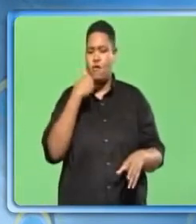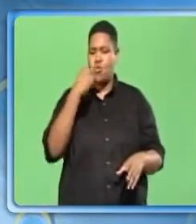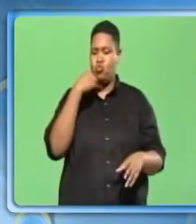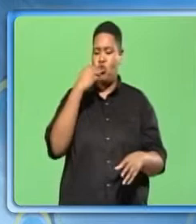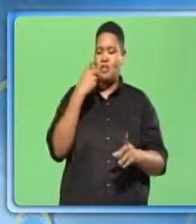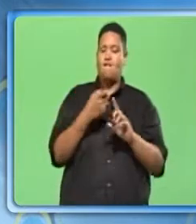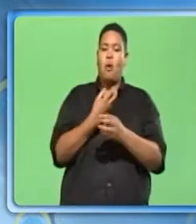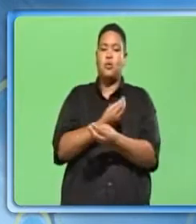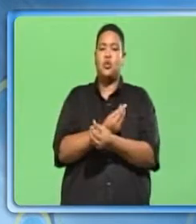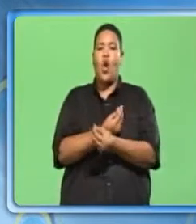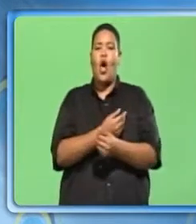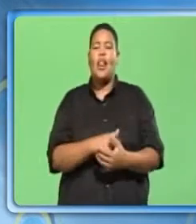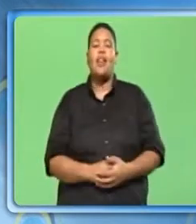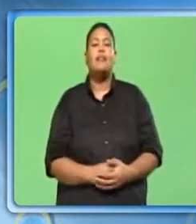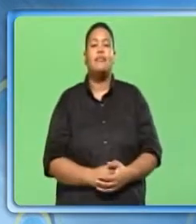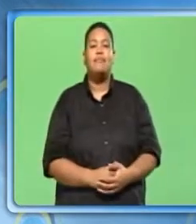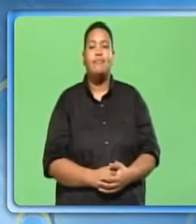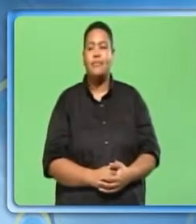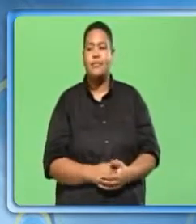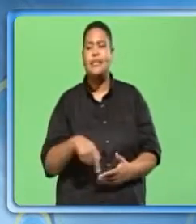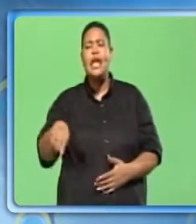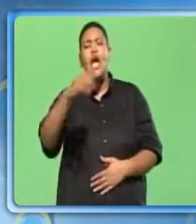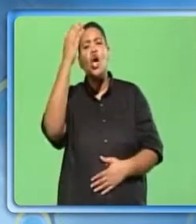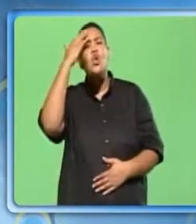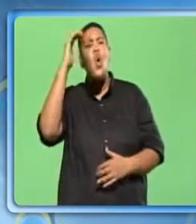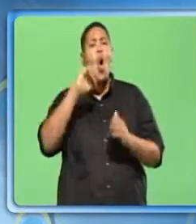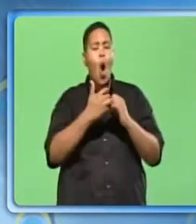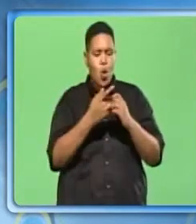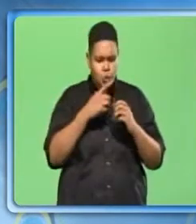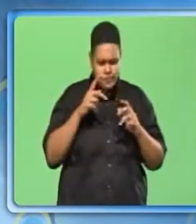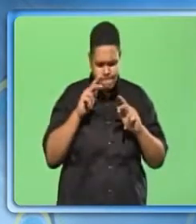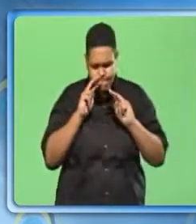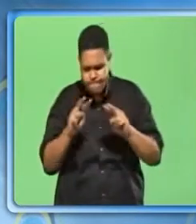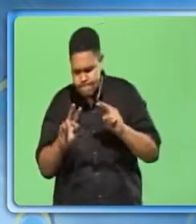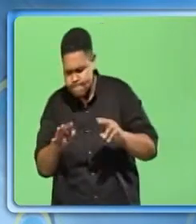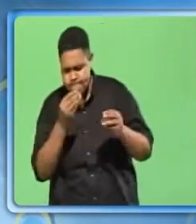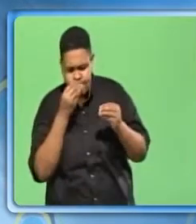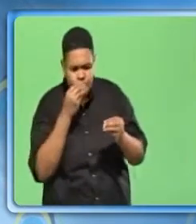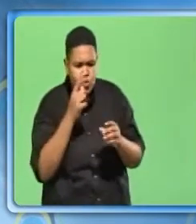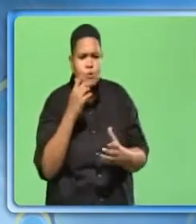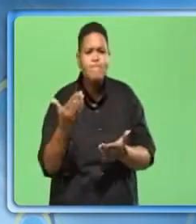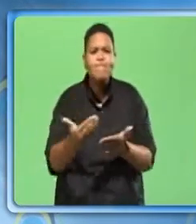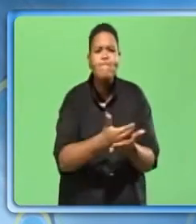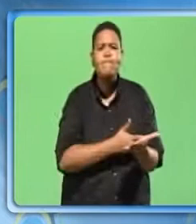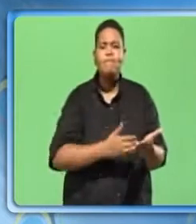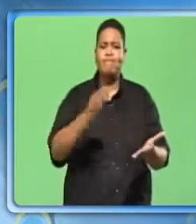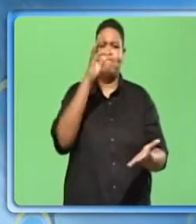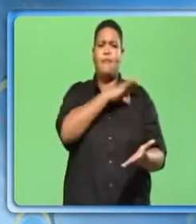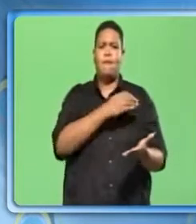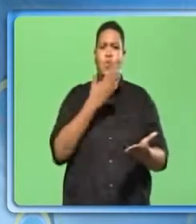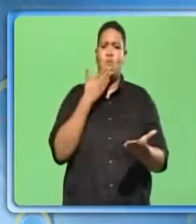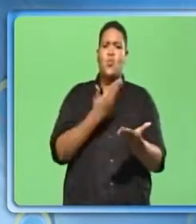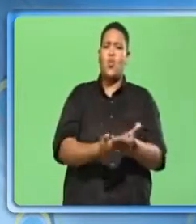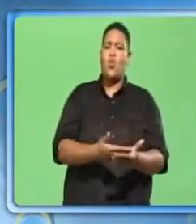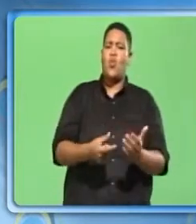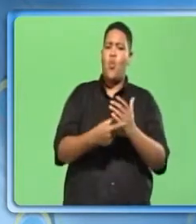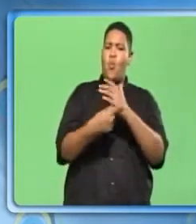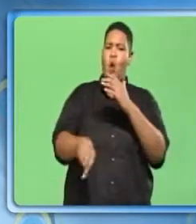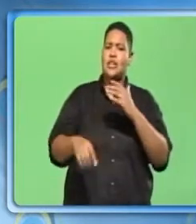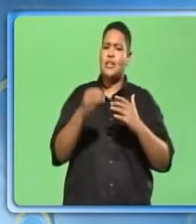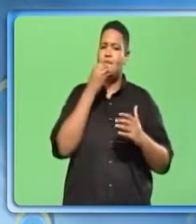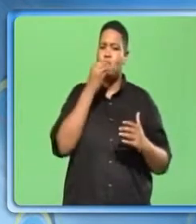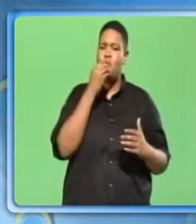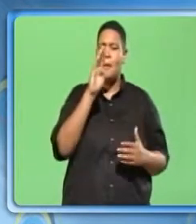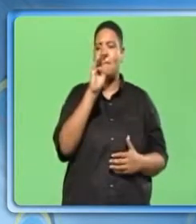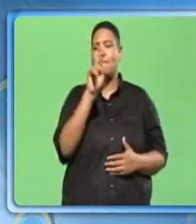soil. They know how to tend to crops to obtain maximum yield of good quality ground provision,